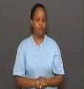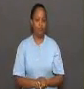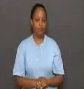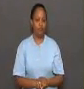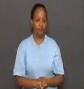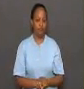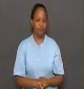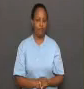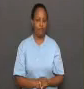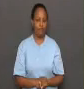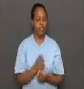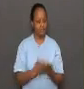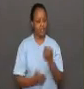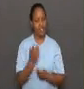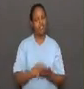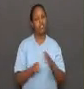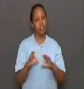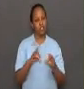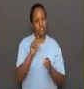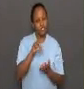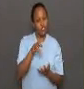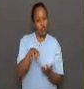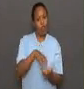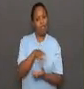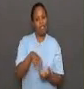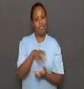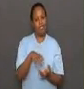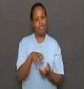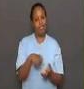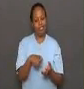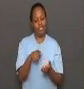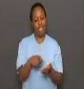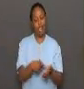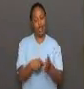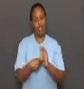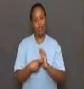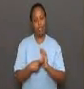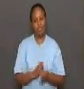Let us discuss some of the complexities of accountability.